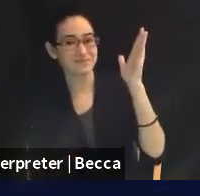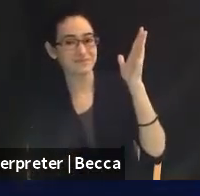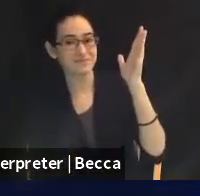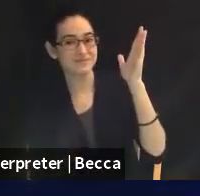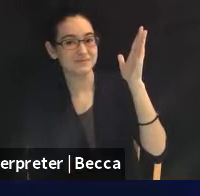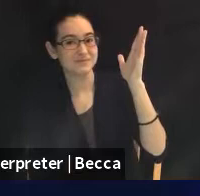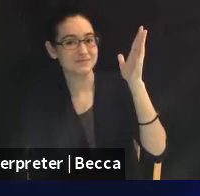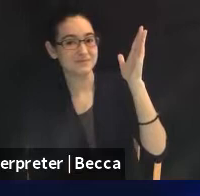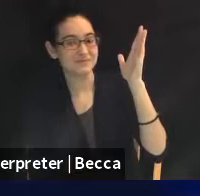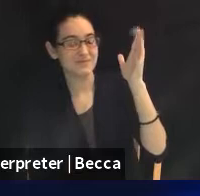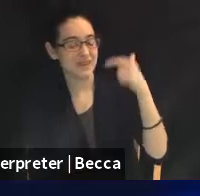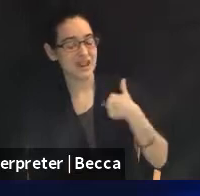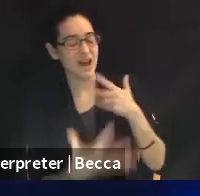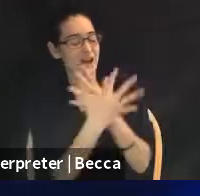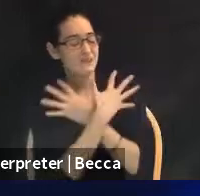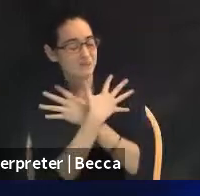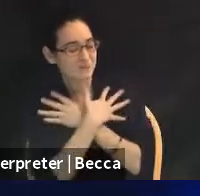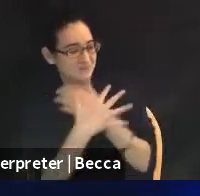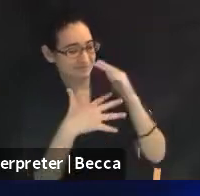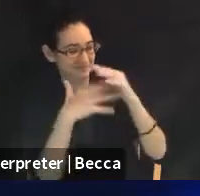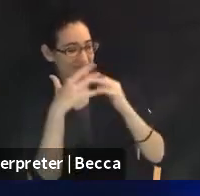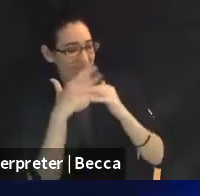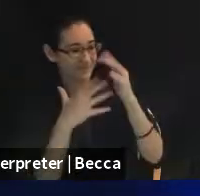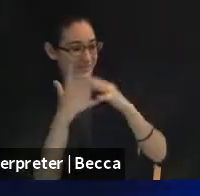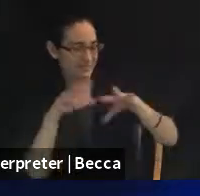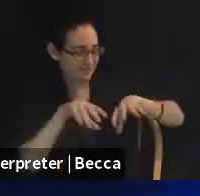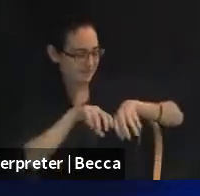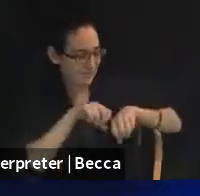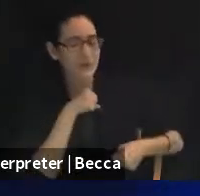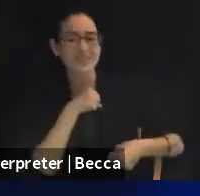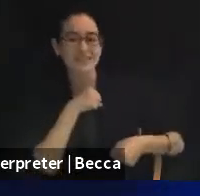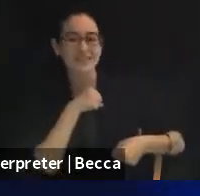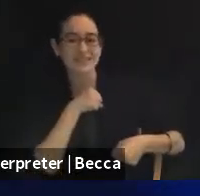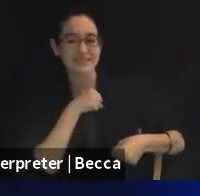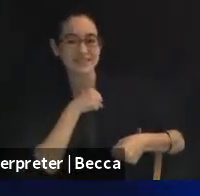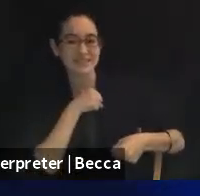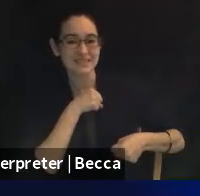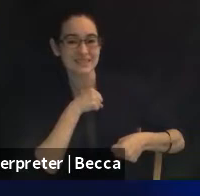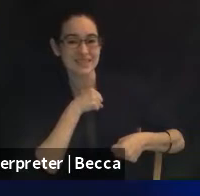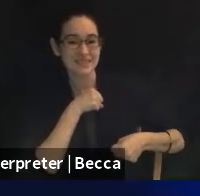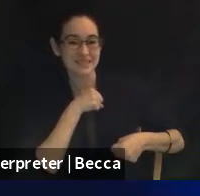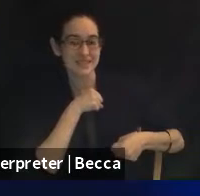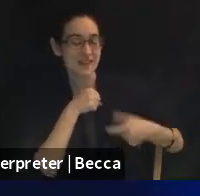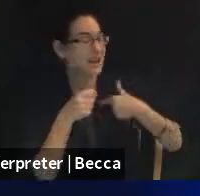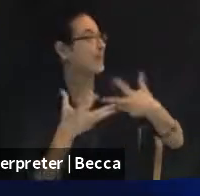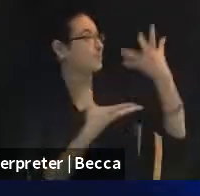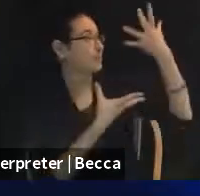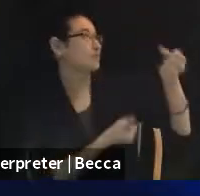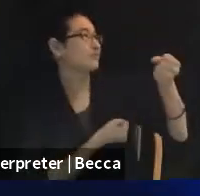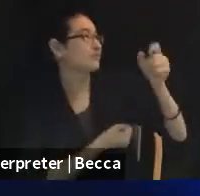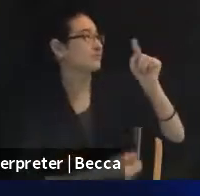I'm gonna rest in my brokenness, and I'm just gonna trust you.